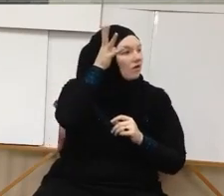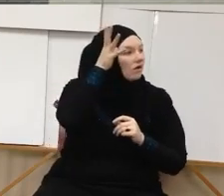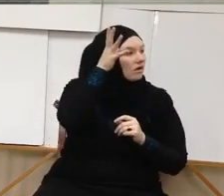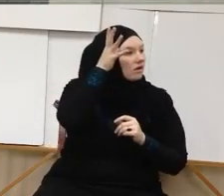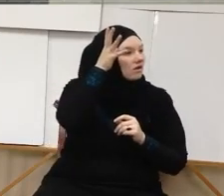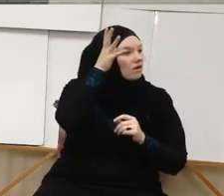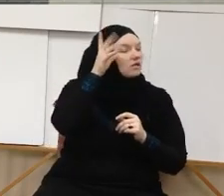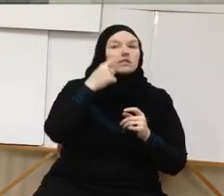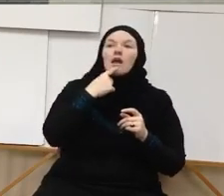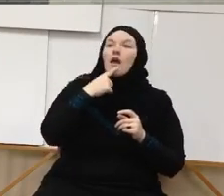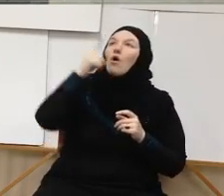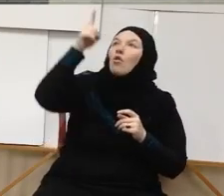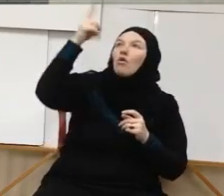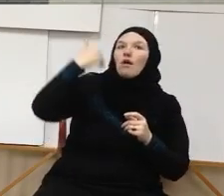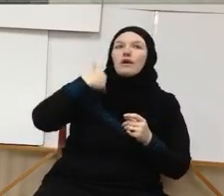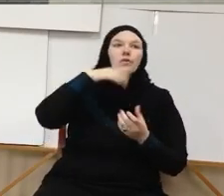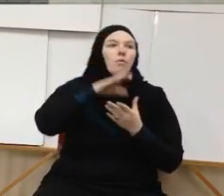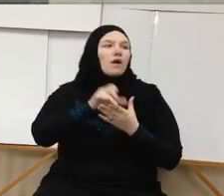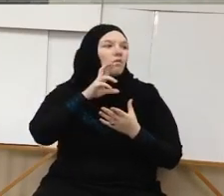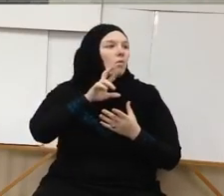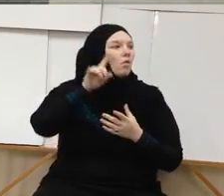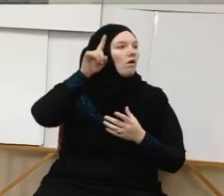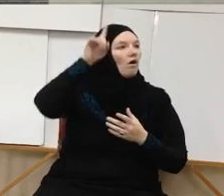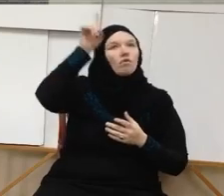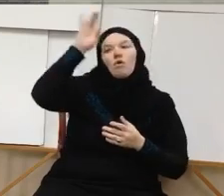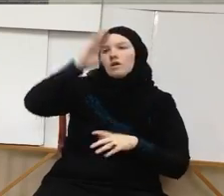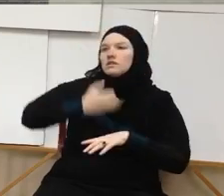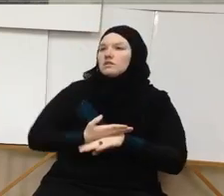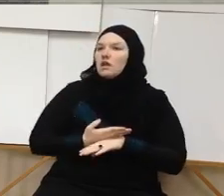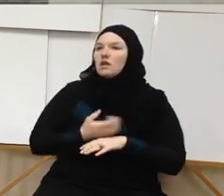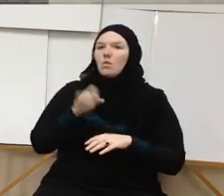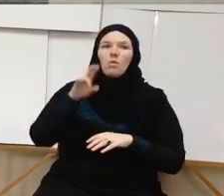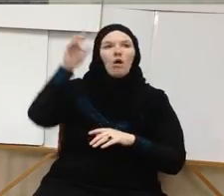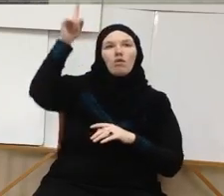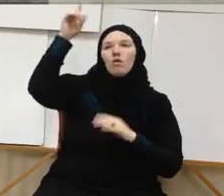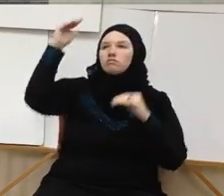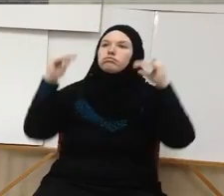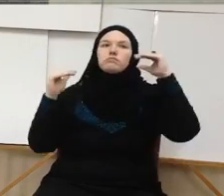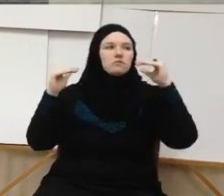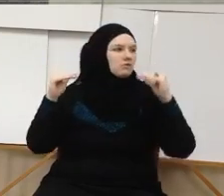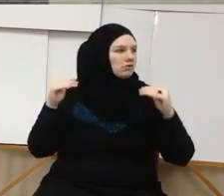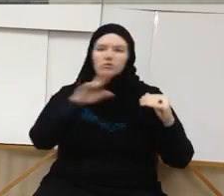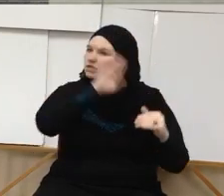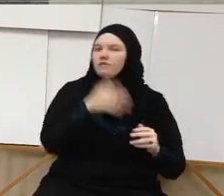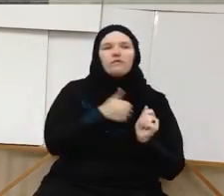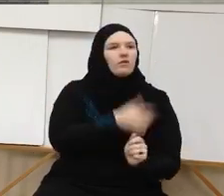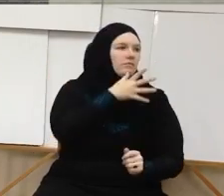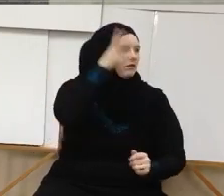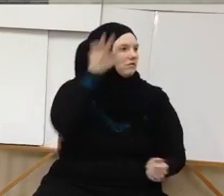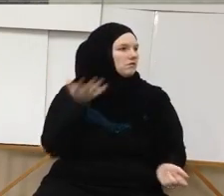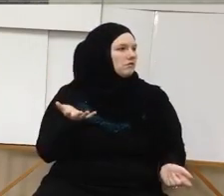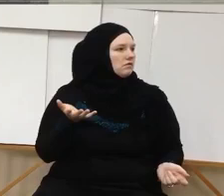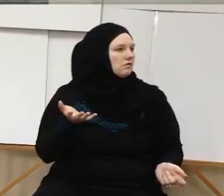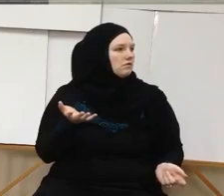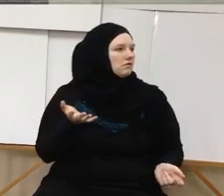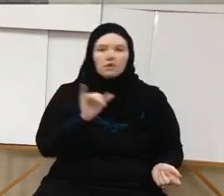obey them. Very clear. Why should we obey people in authority who are pushing the ummah, all the